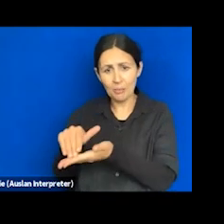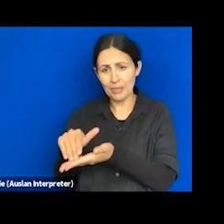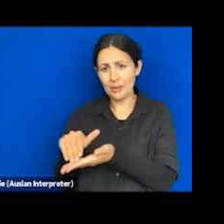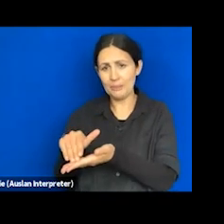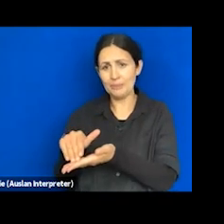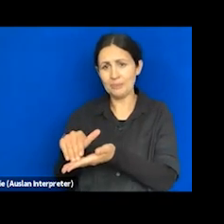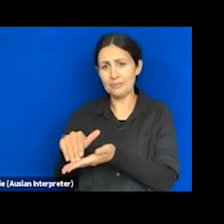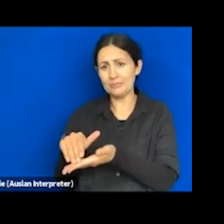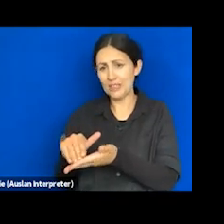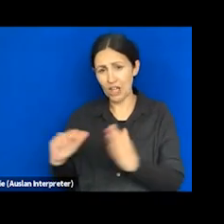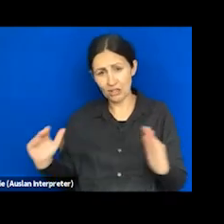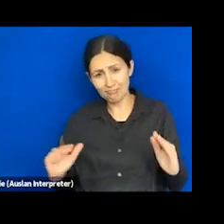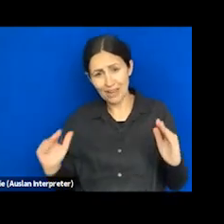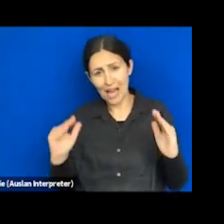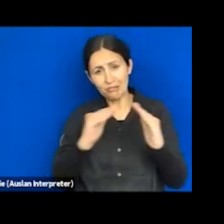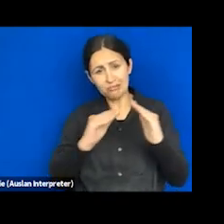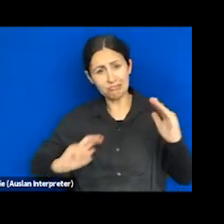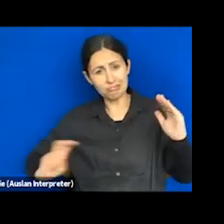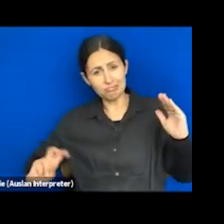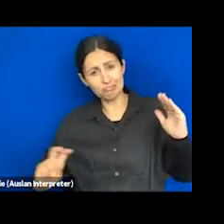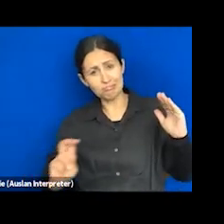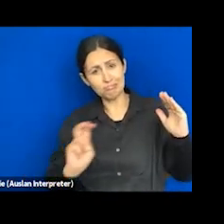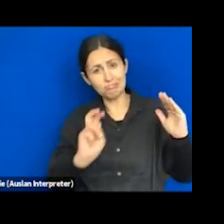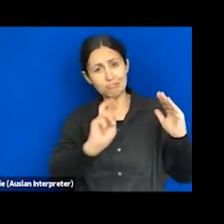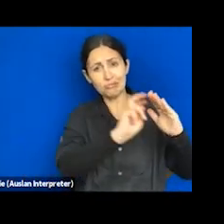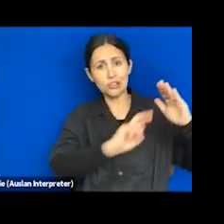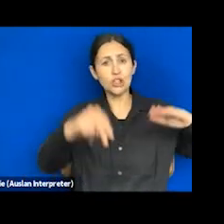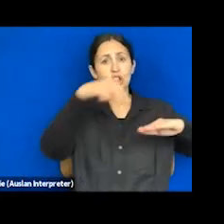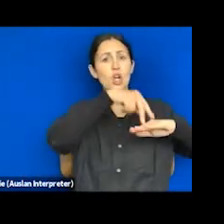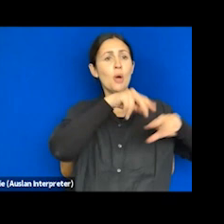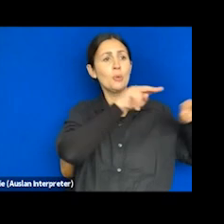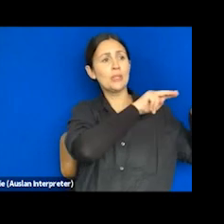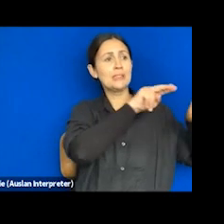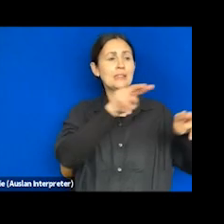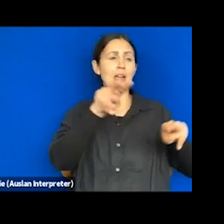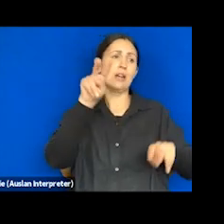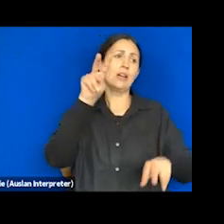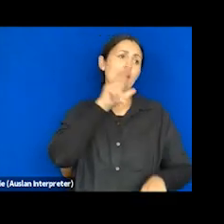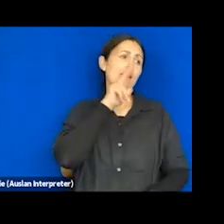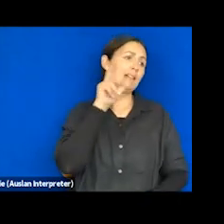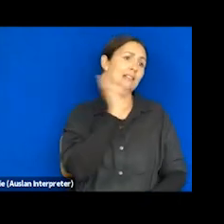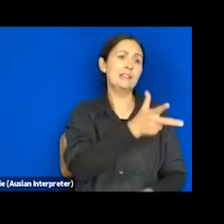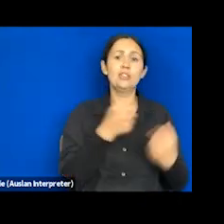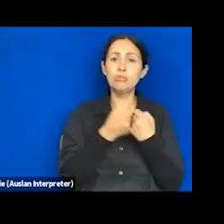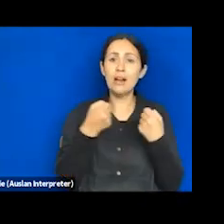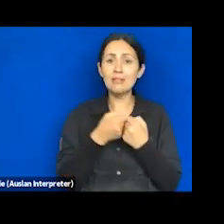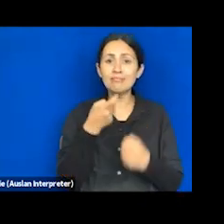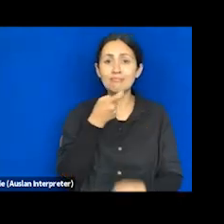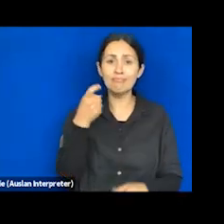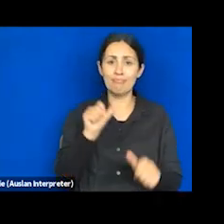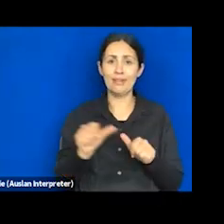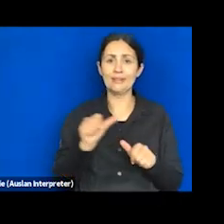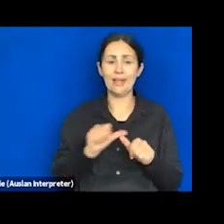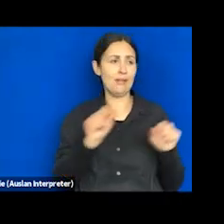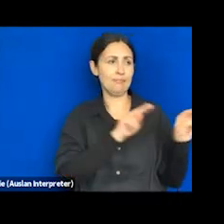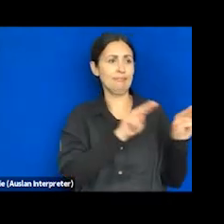to get up a mountain so you can get to the top and see the beautiful views, whether that's a sunrise or whatever. And there's a number